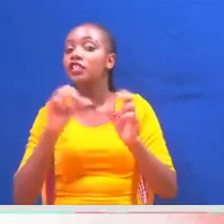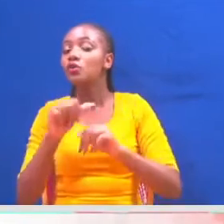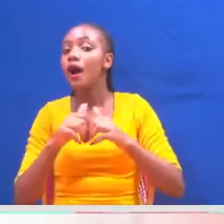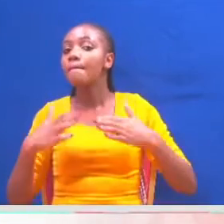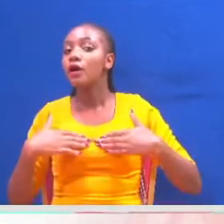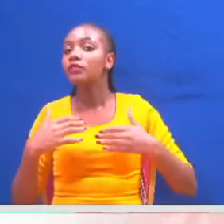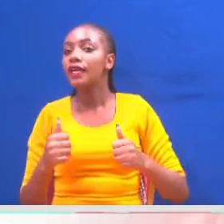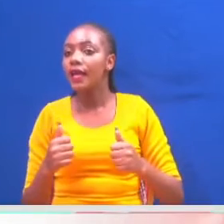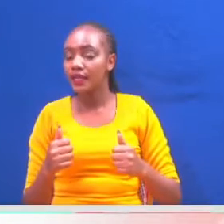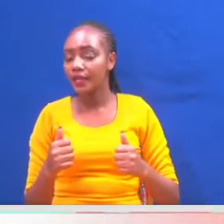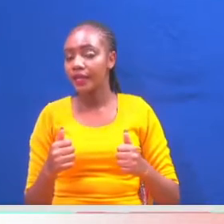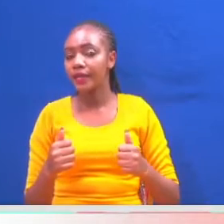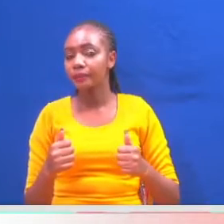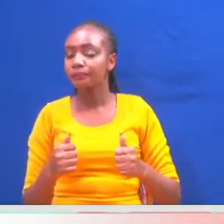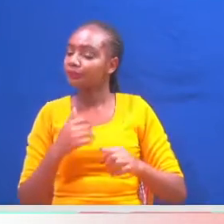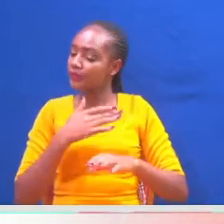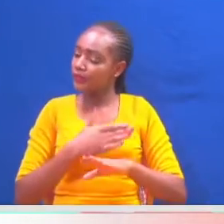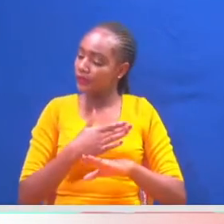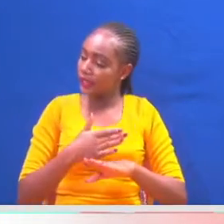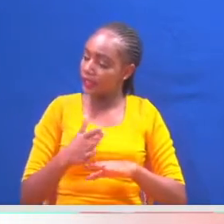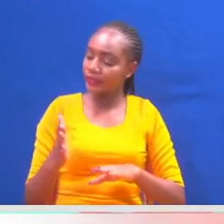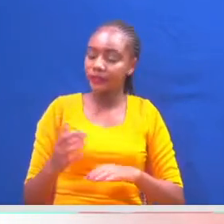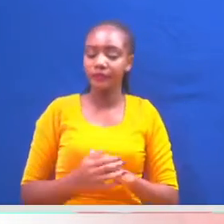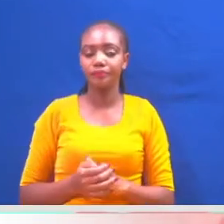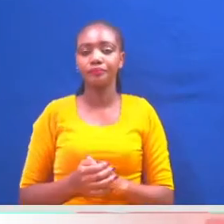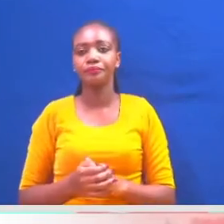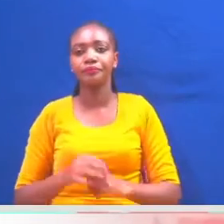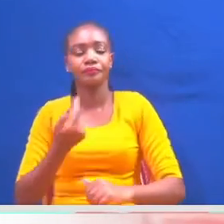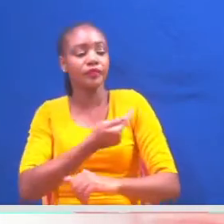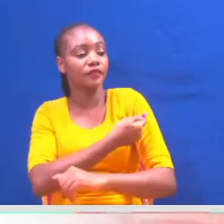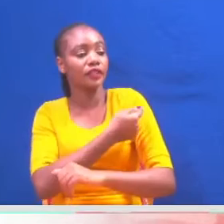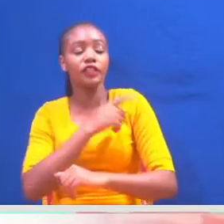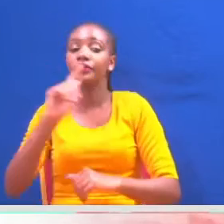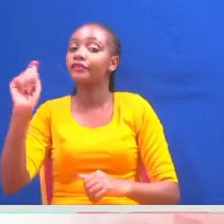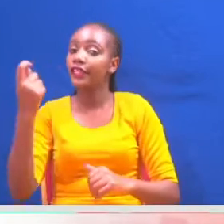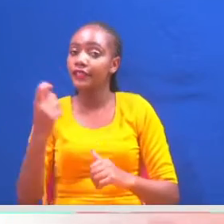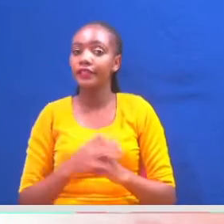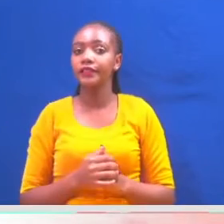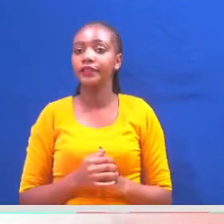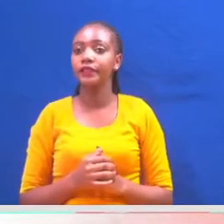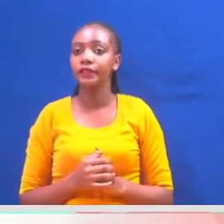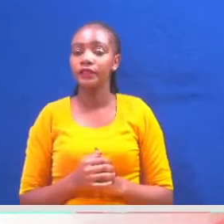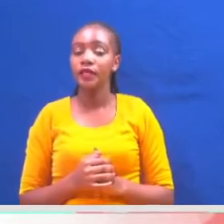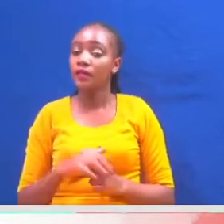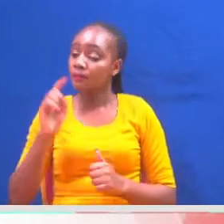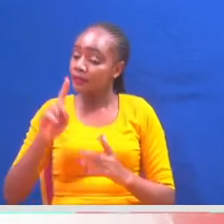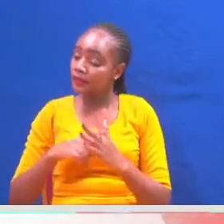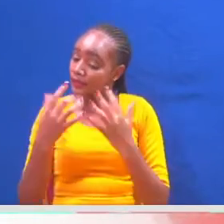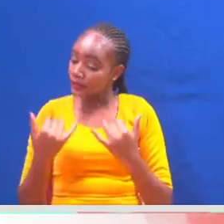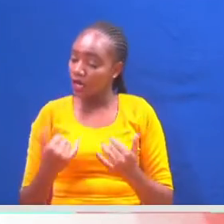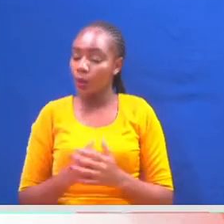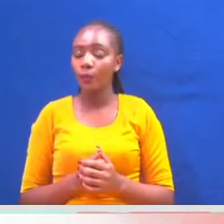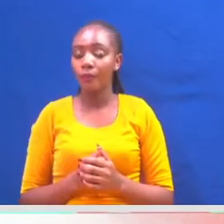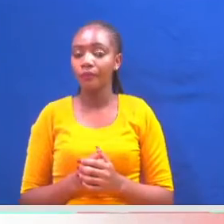to without any further delay, to roll out the vaccination of Kenyans with immediate effect, as